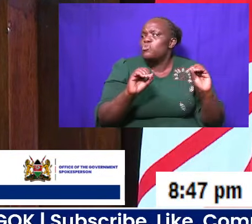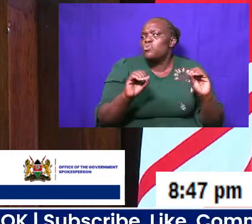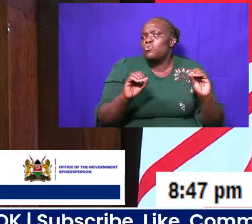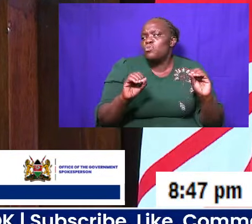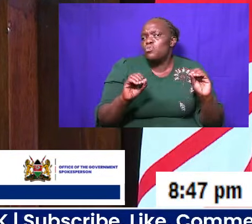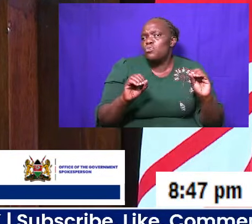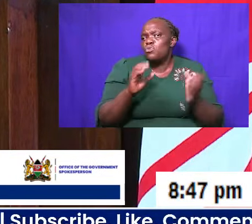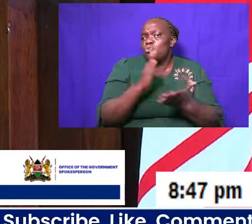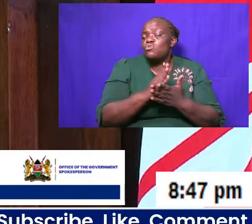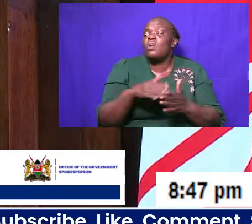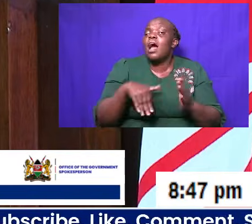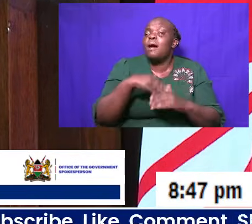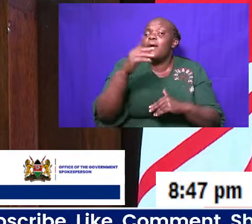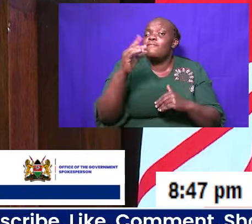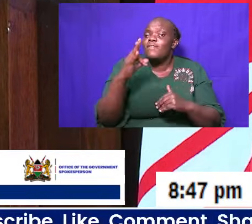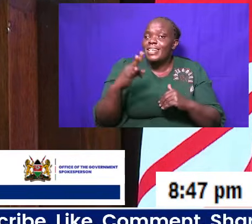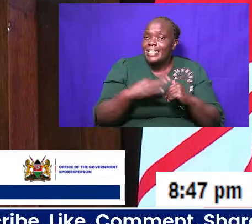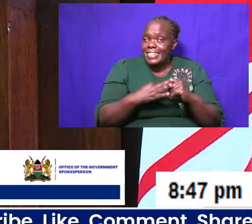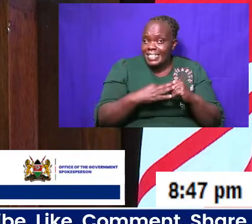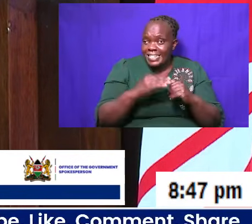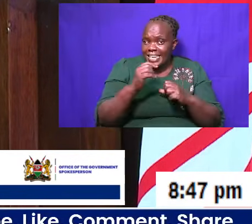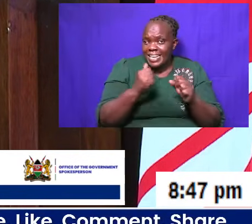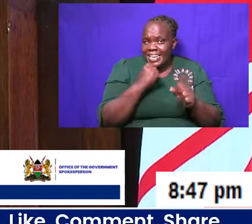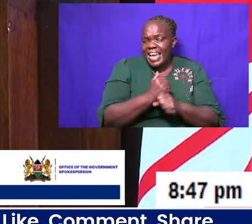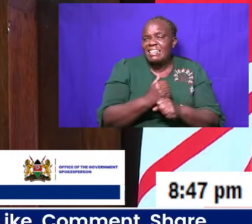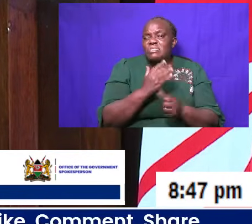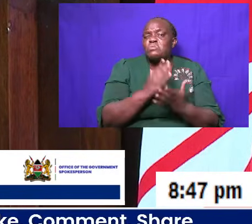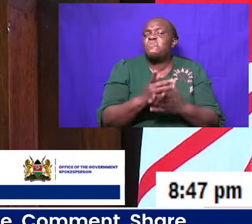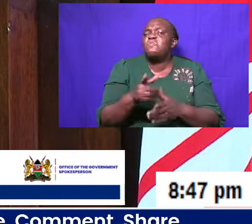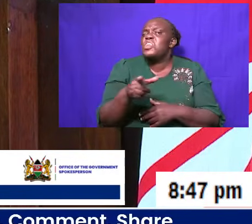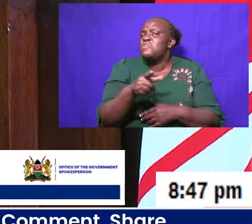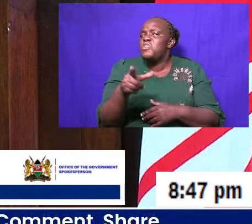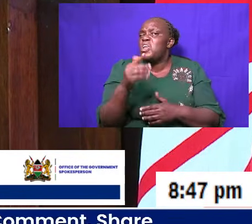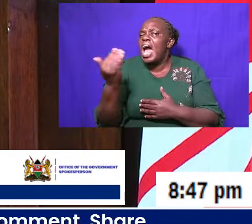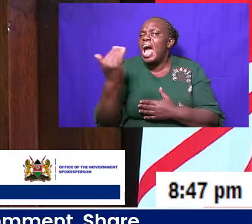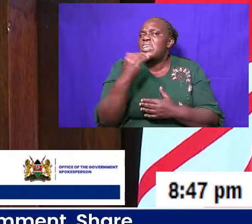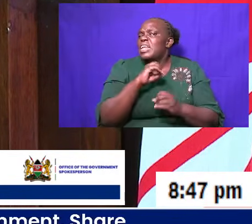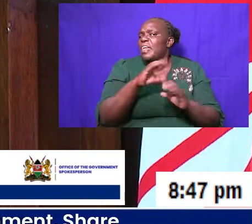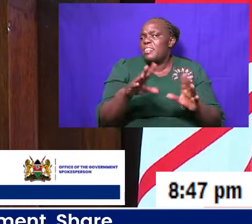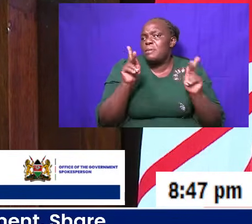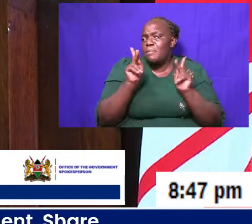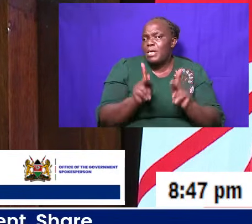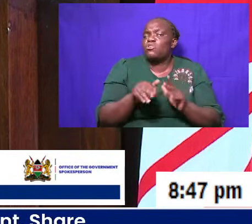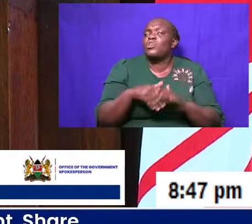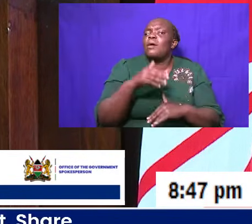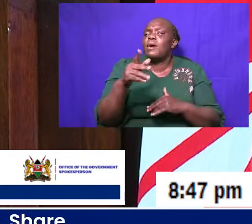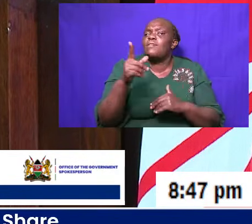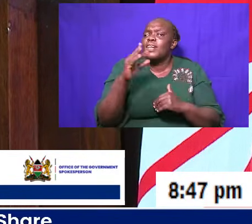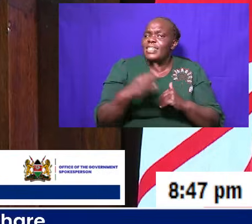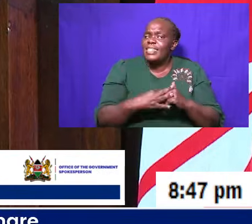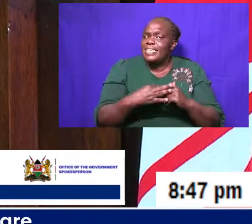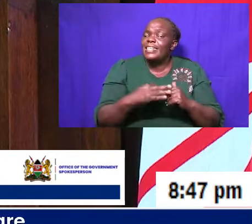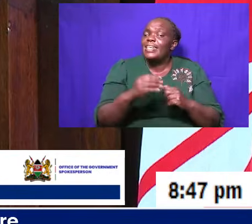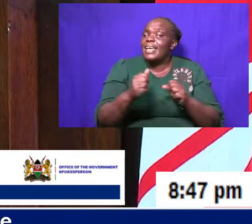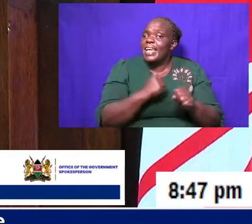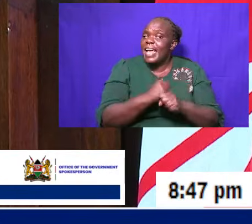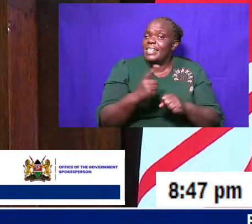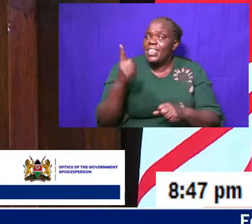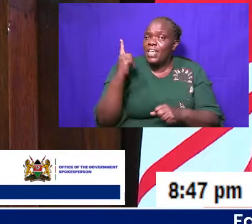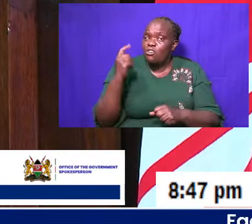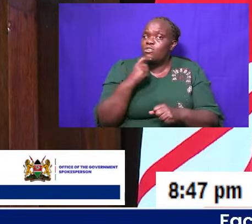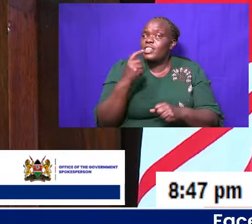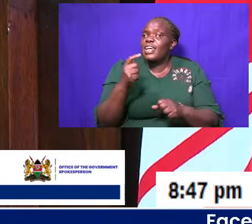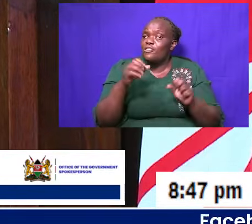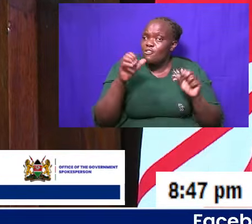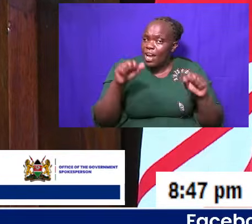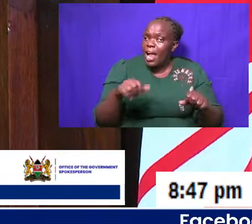above 18 years. So you can imagine when someone is above 18 years, then the law says that they can